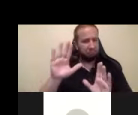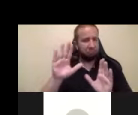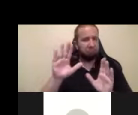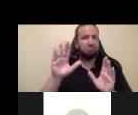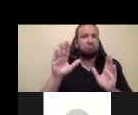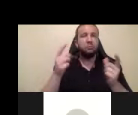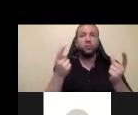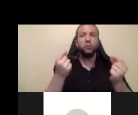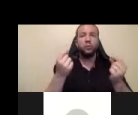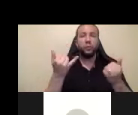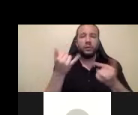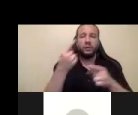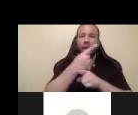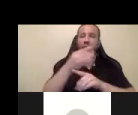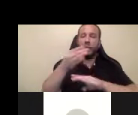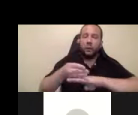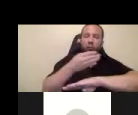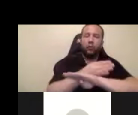communities better together.